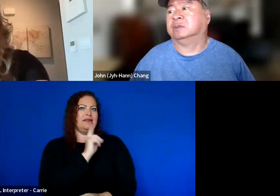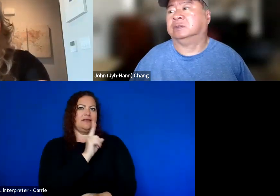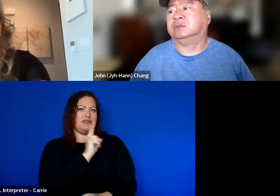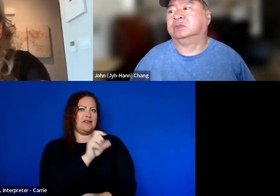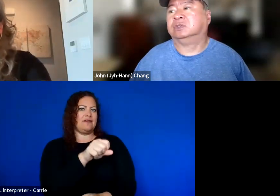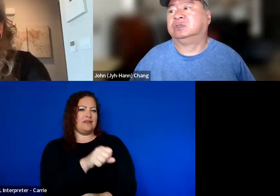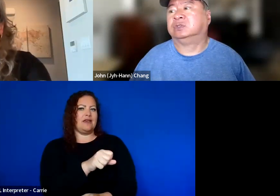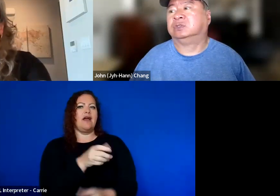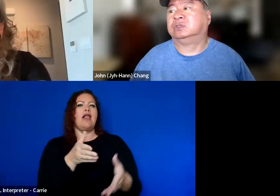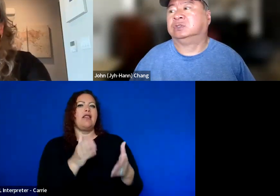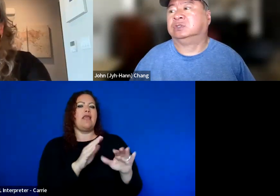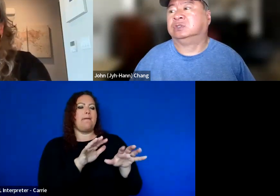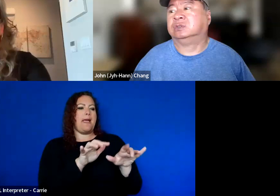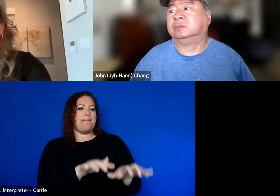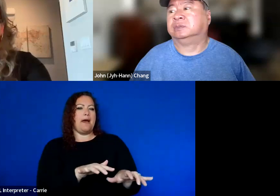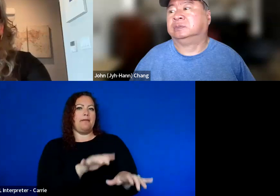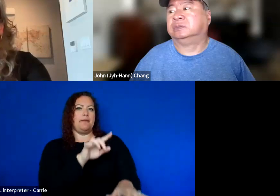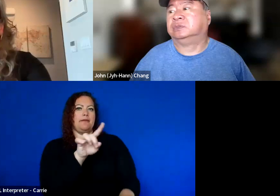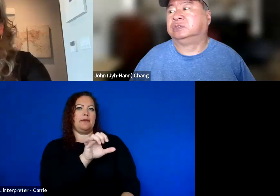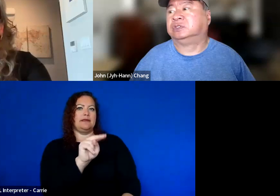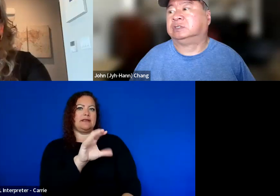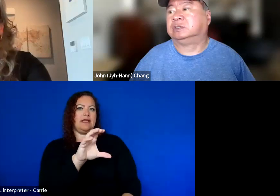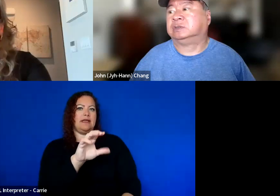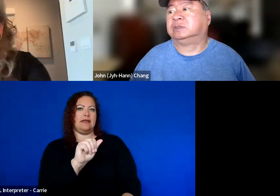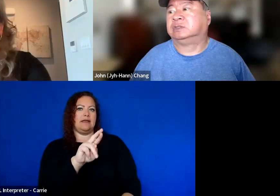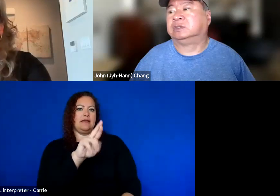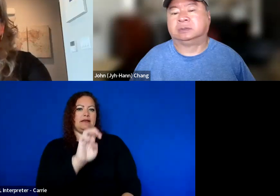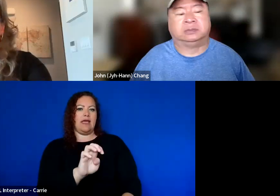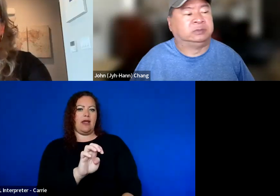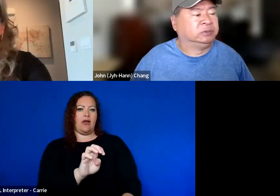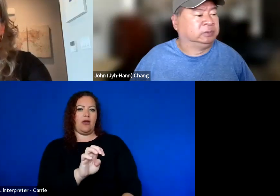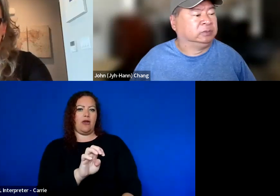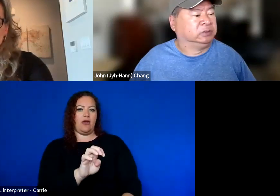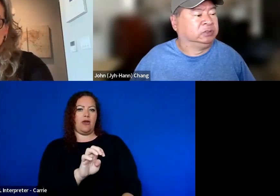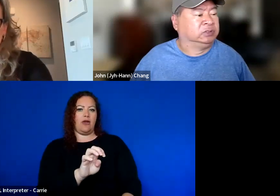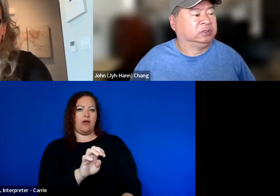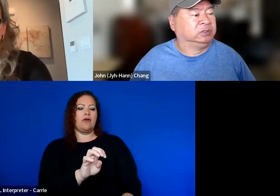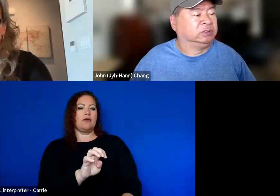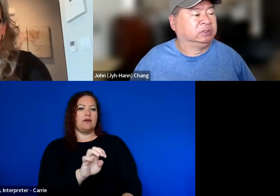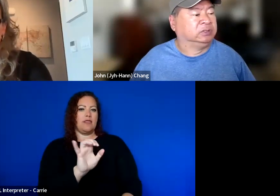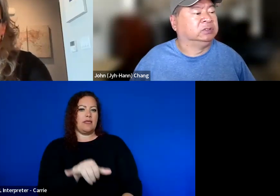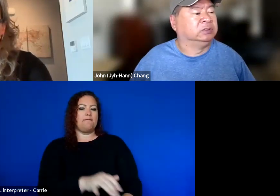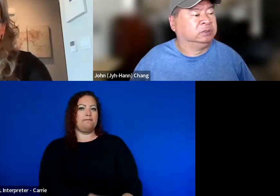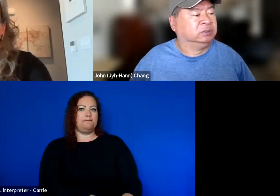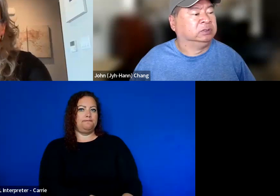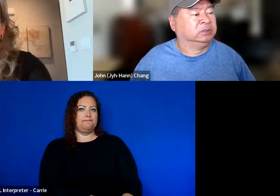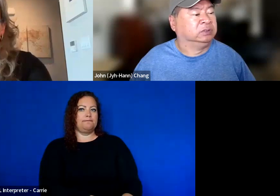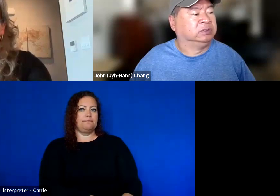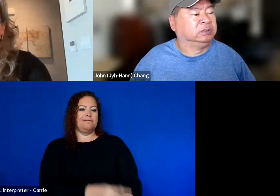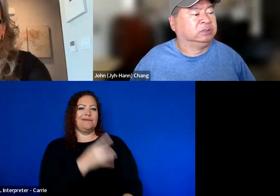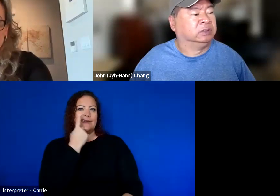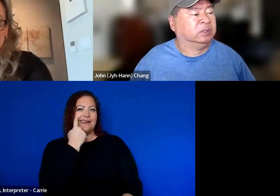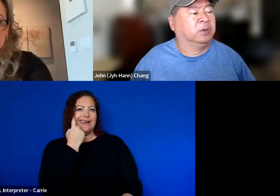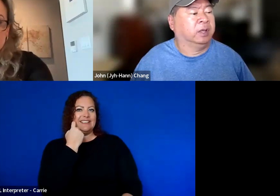Certainly. Here, let me put in the Zen Care. Oops, Zen Care. I just put